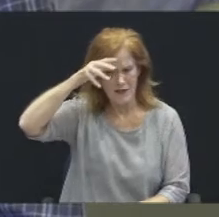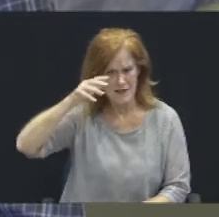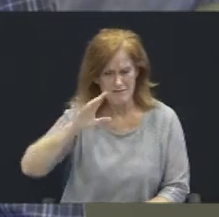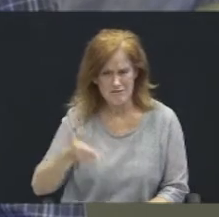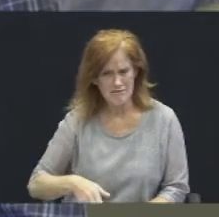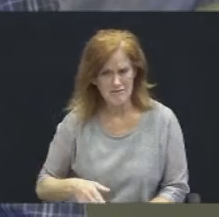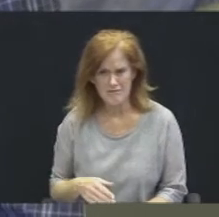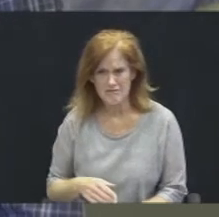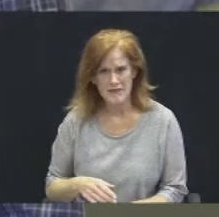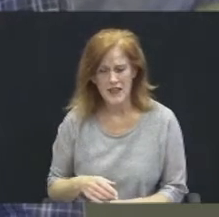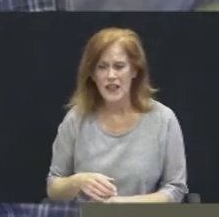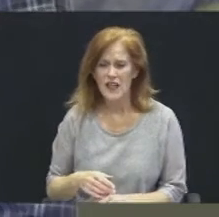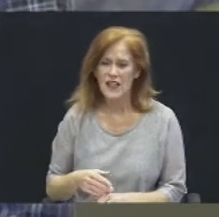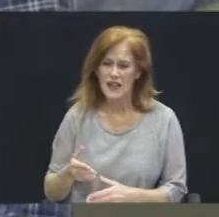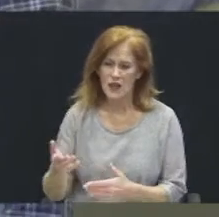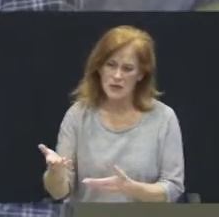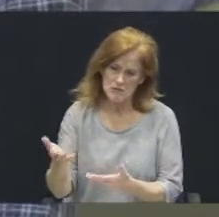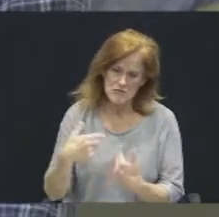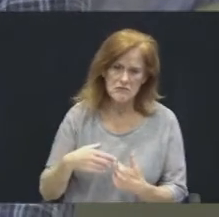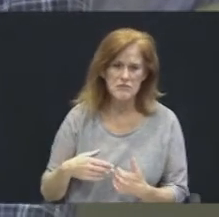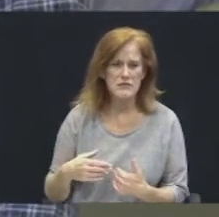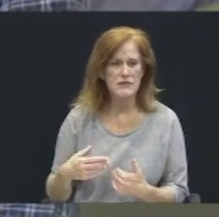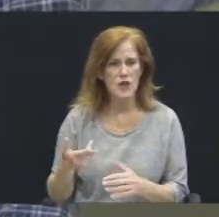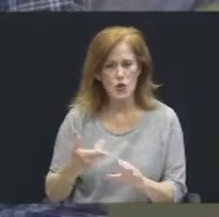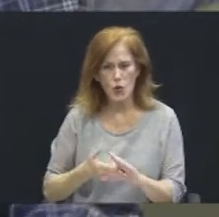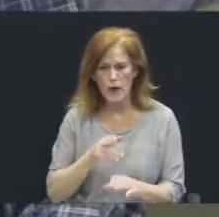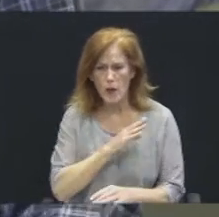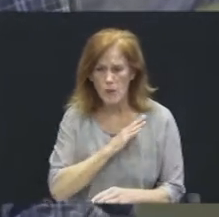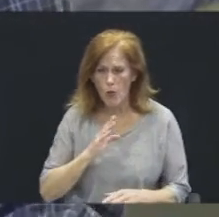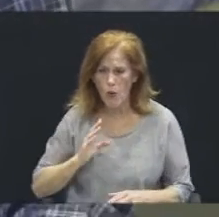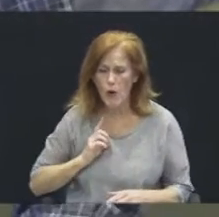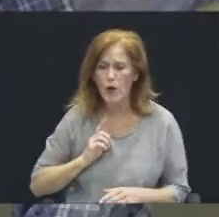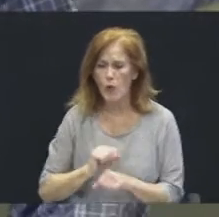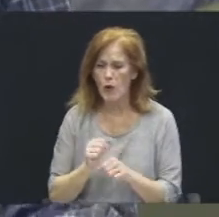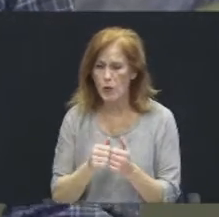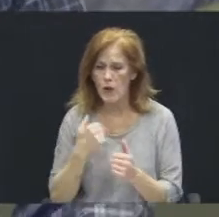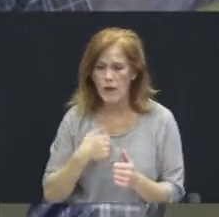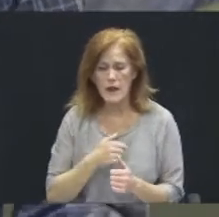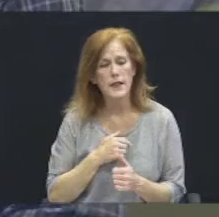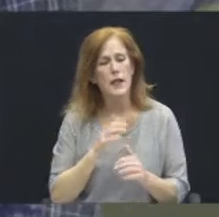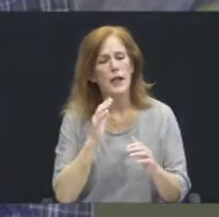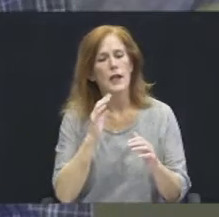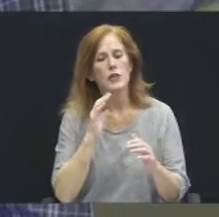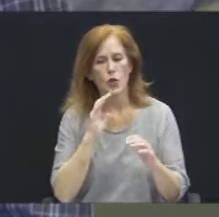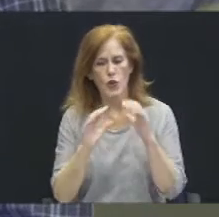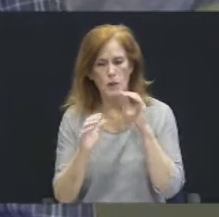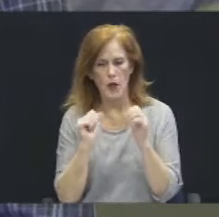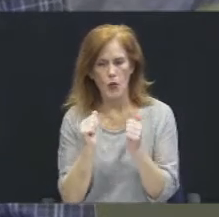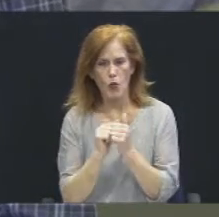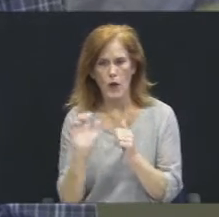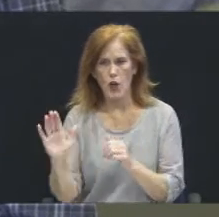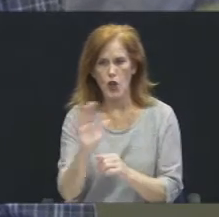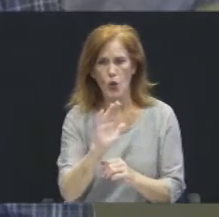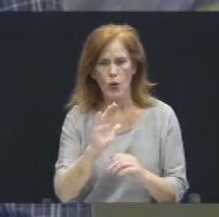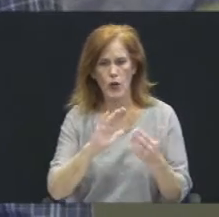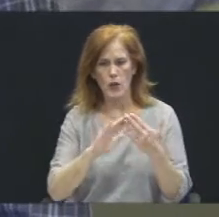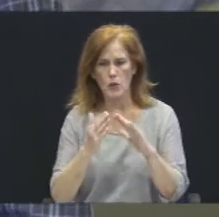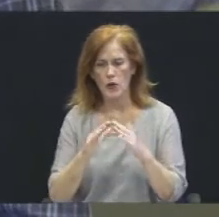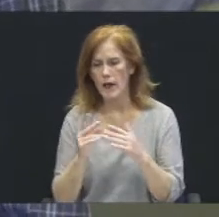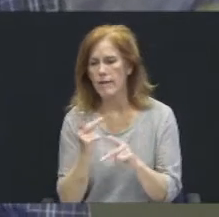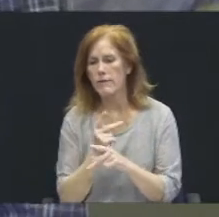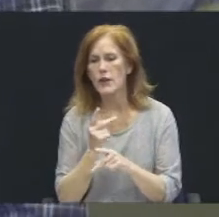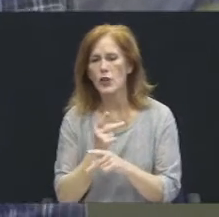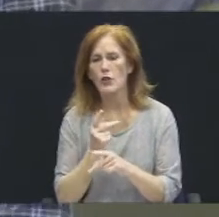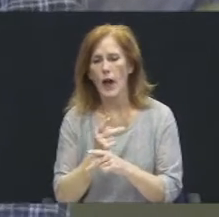you know, to do some work on their boards. Just communicate with your community and figure out what's